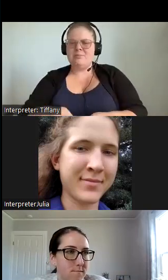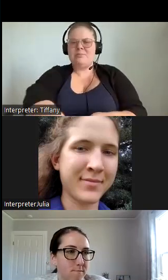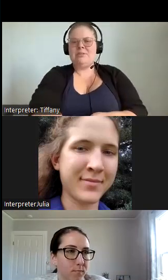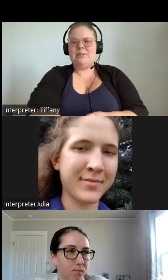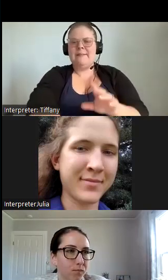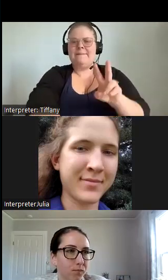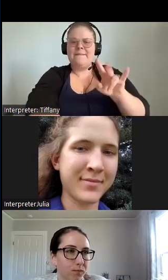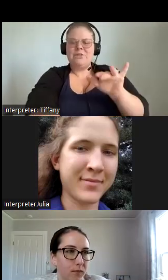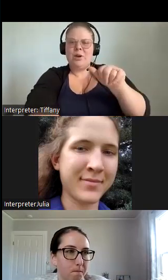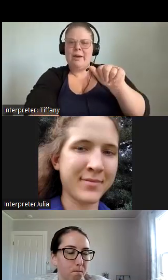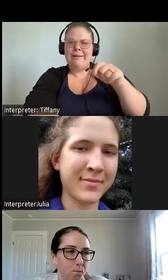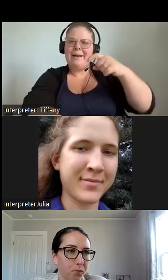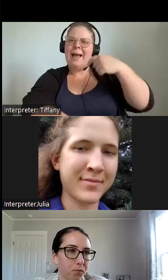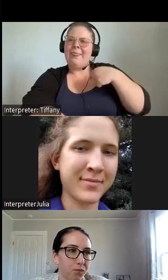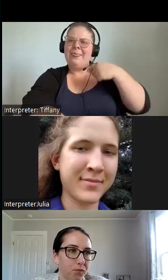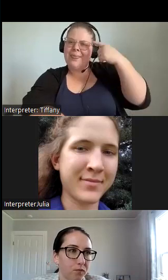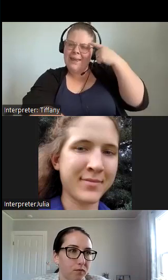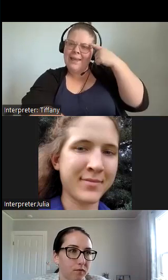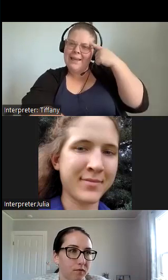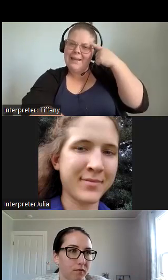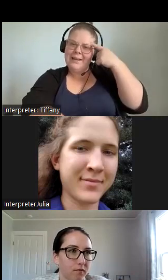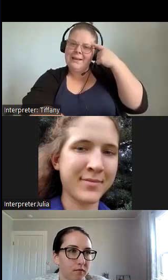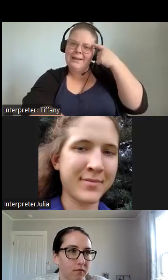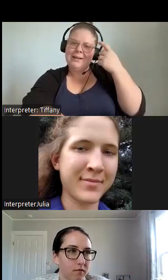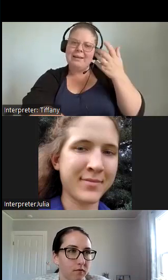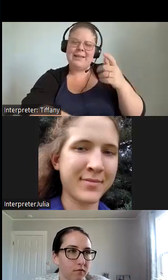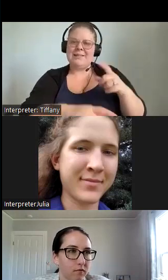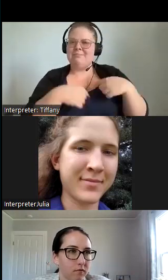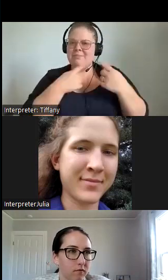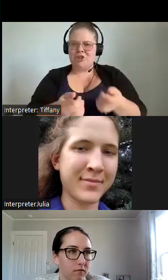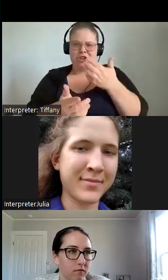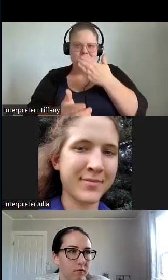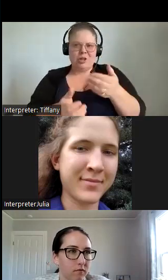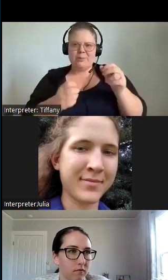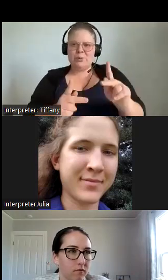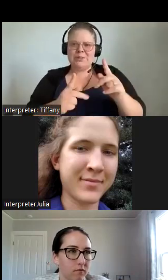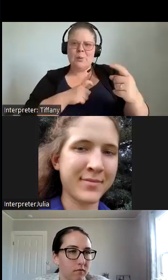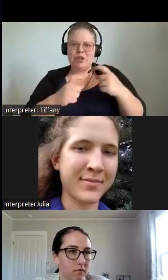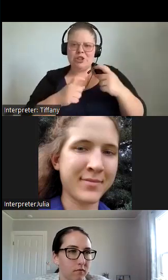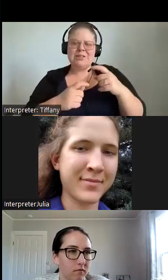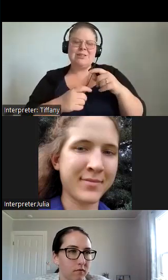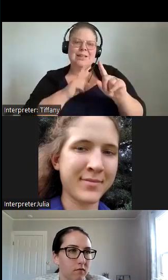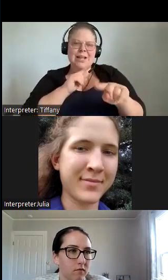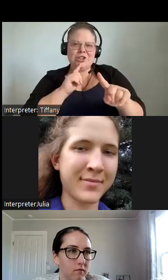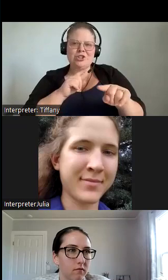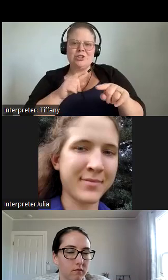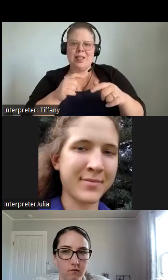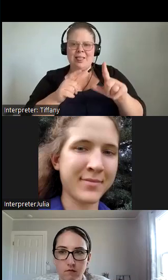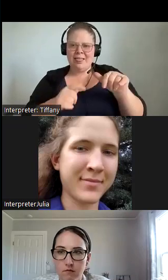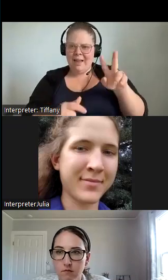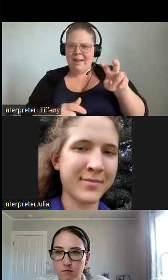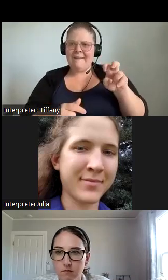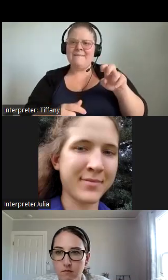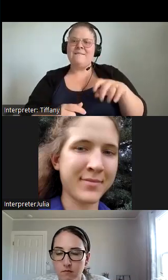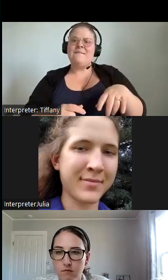thinking, Erica, is I think this has been great getting all of these questions and being able to answer them live. I think maybe